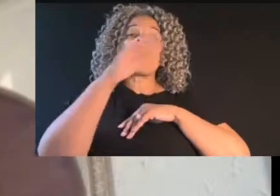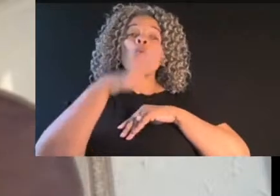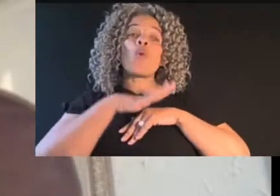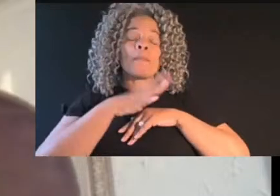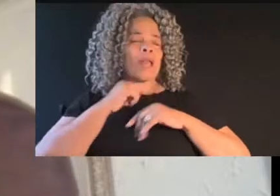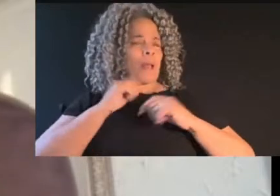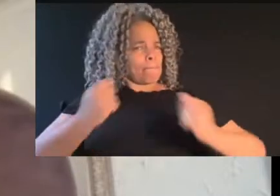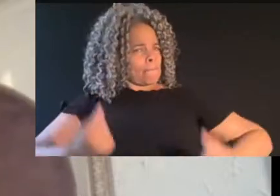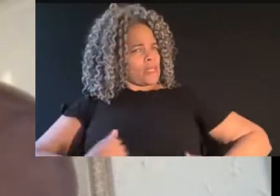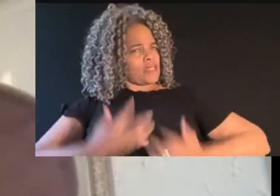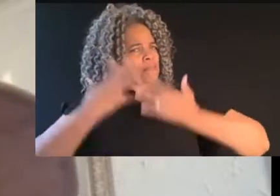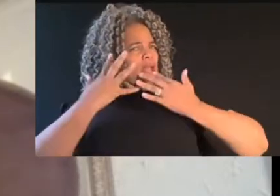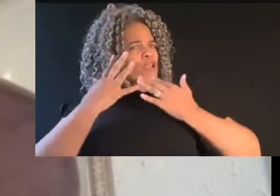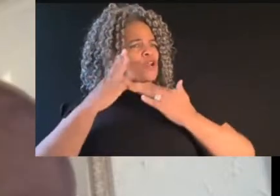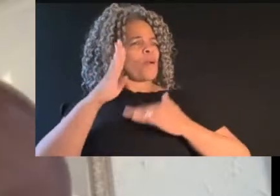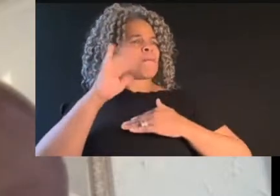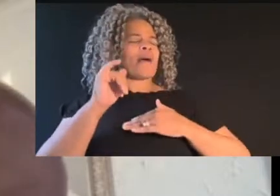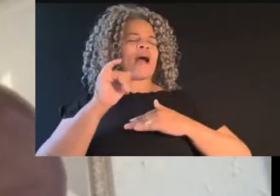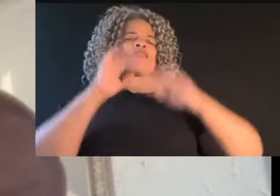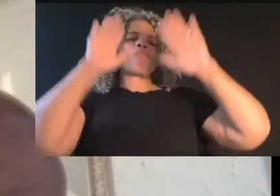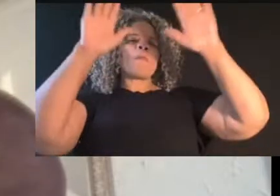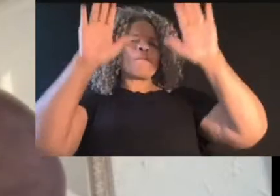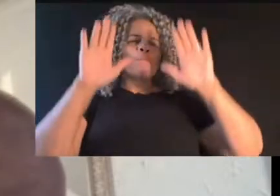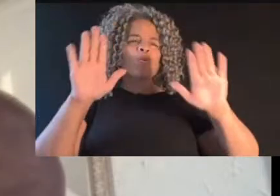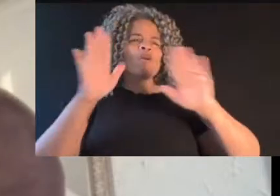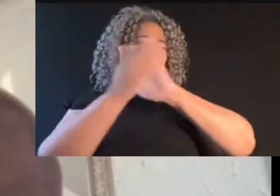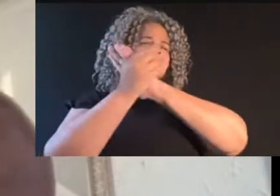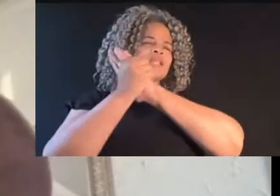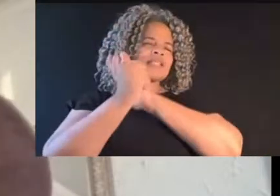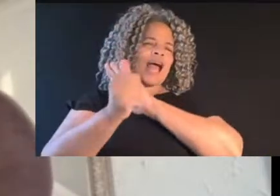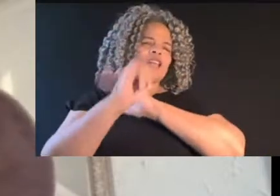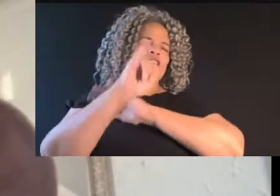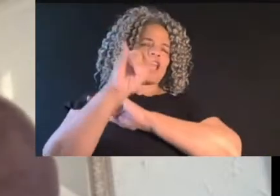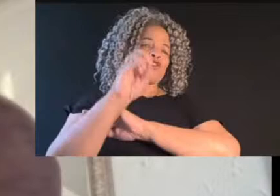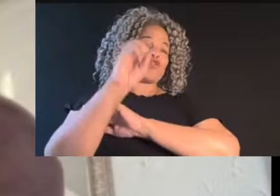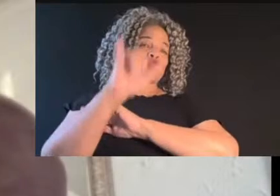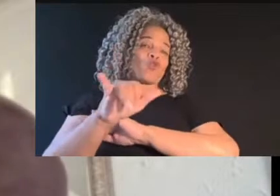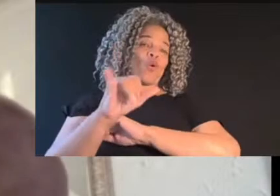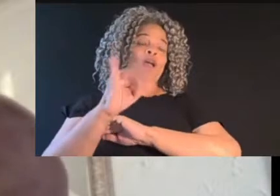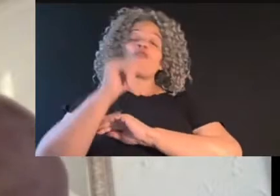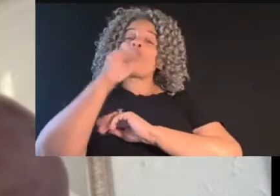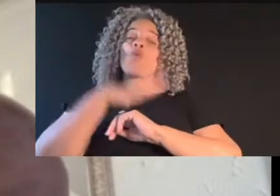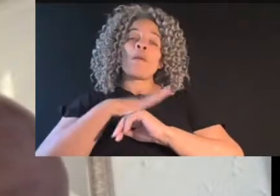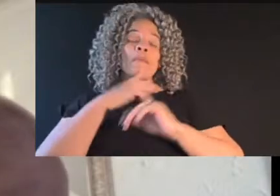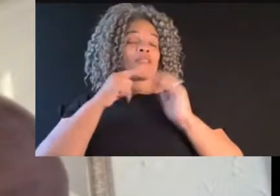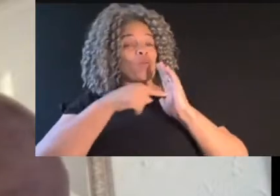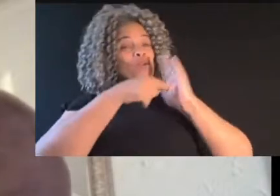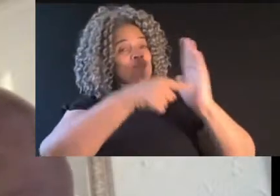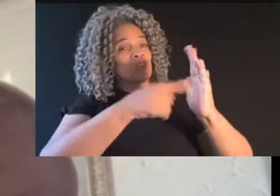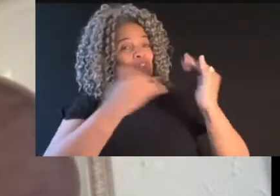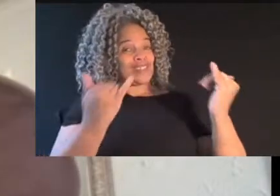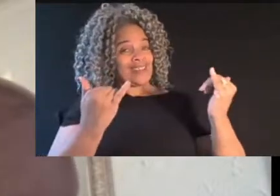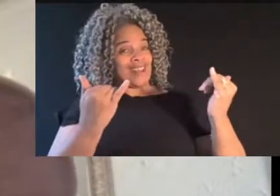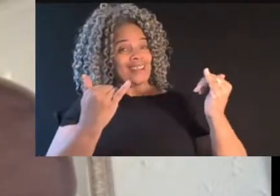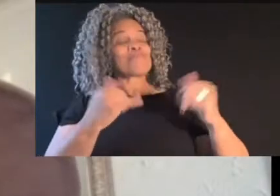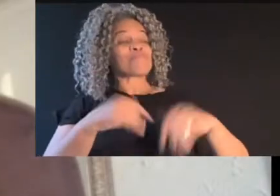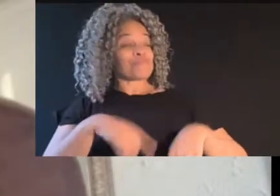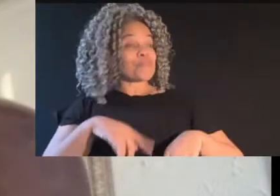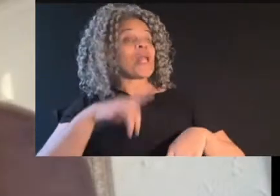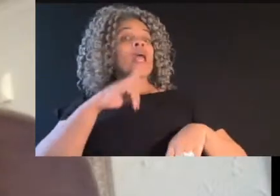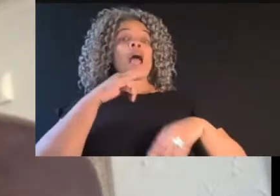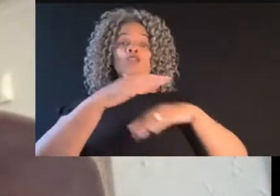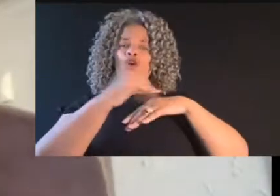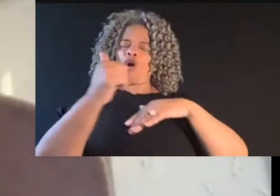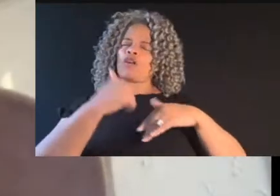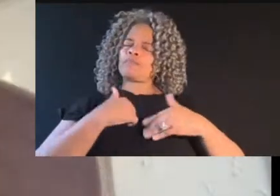inspired by the brilliance, the talent, and the joy of the women that were featured today. It actually calls me